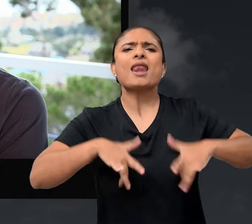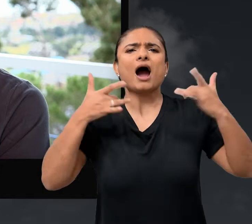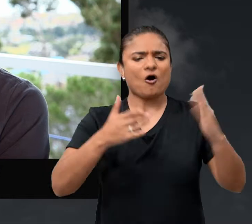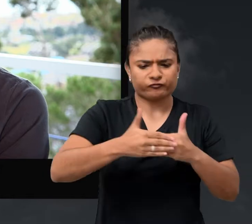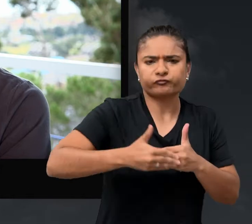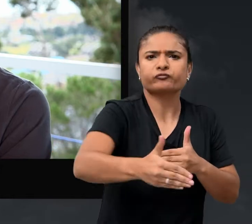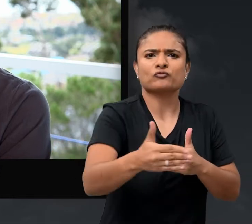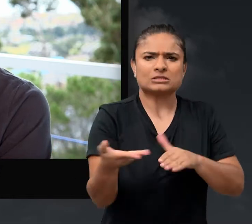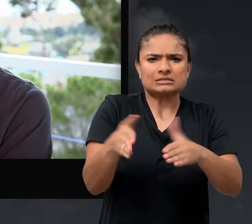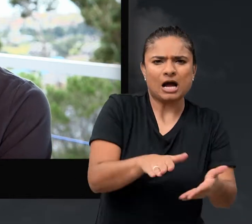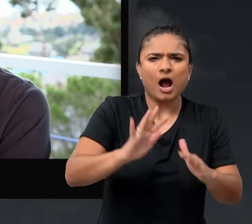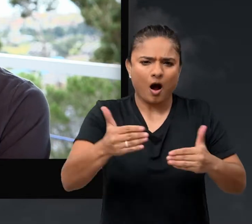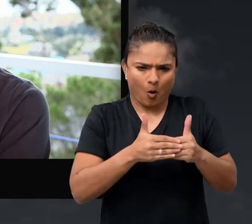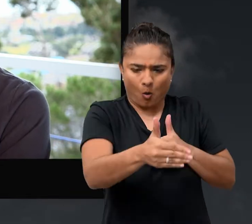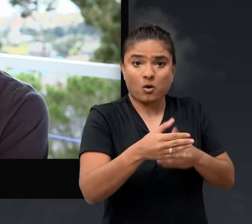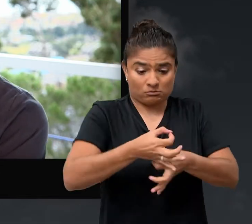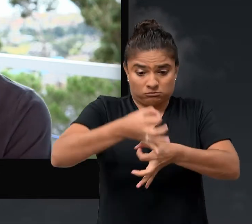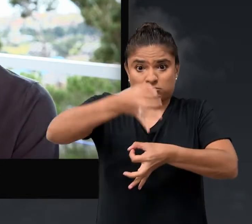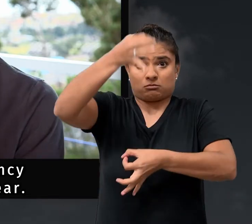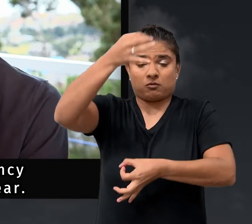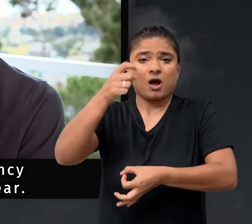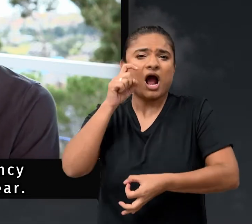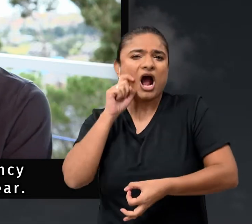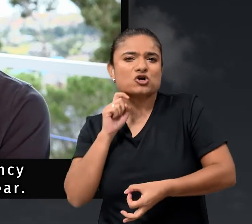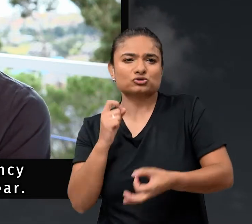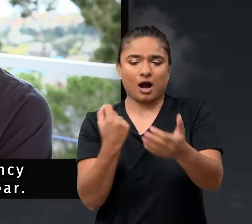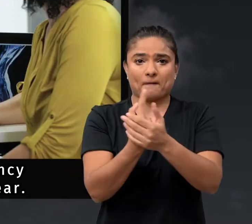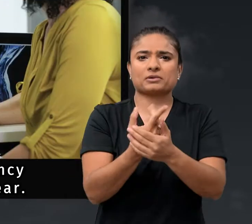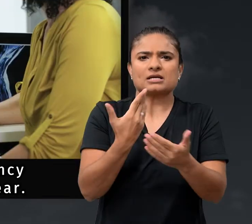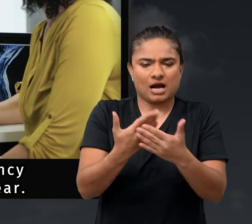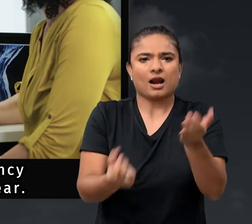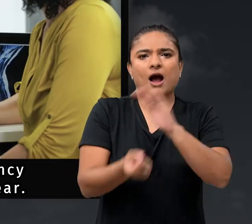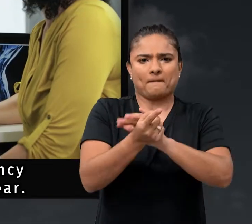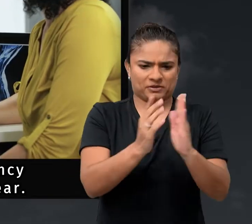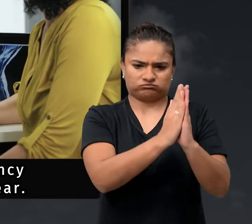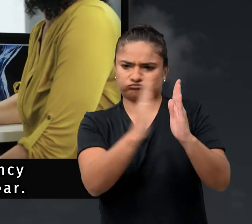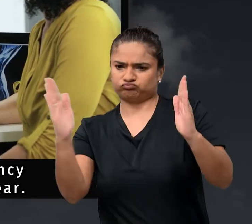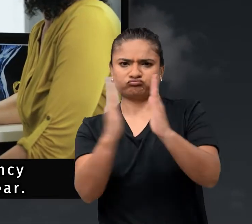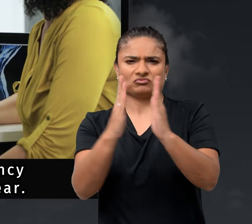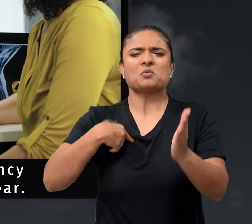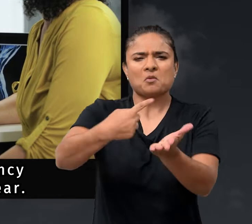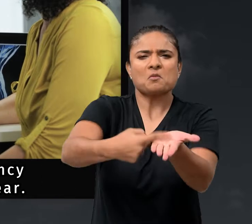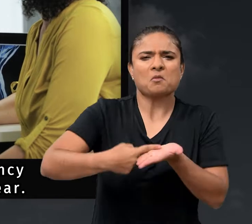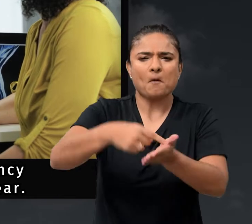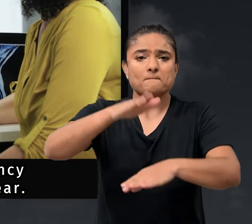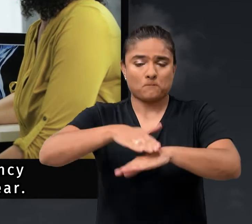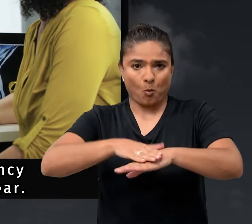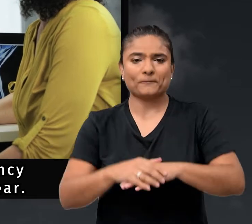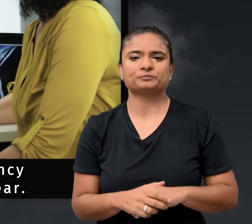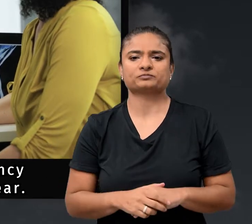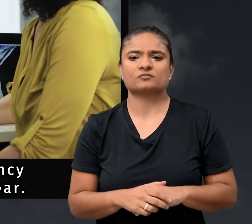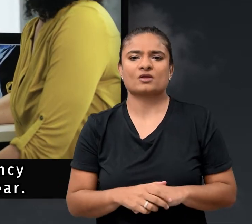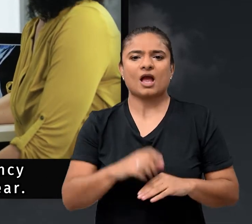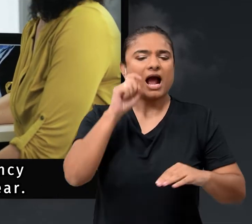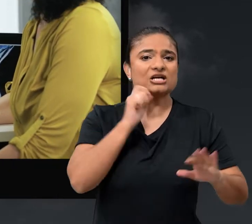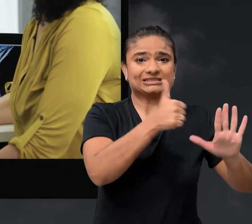a person with a spinal cord injury in Uganda. And we found that the life expectancy was between 6 months and